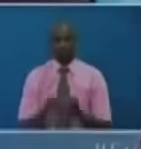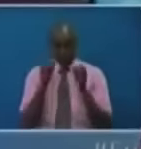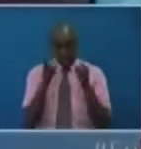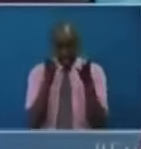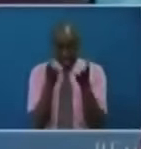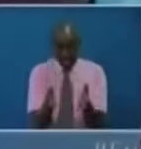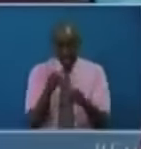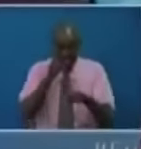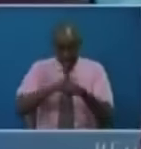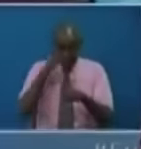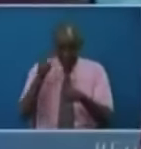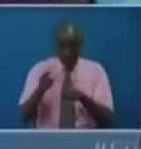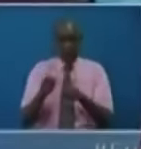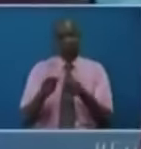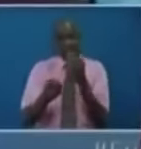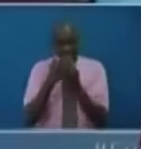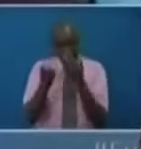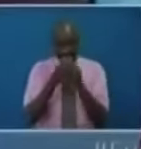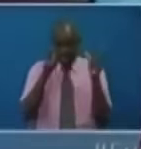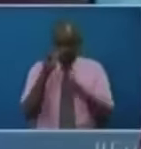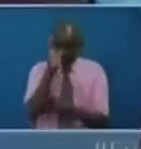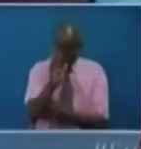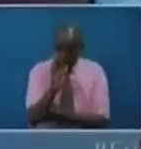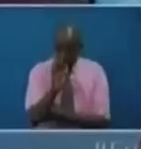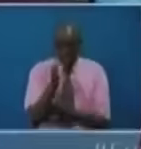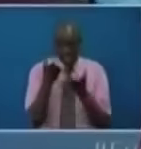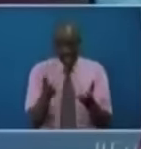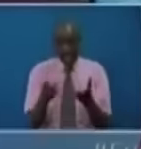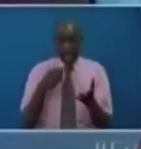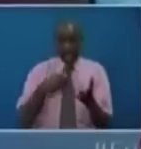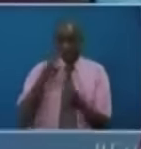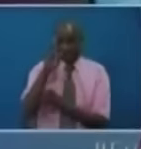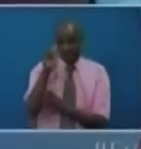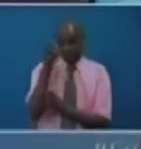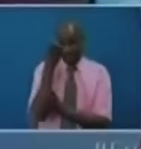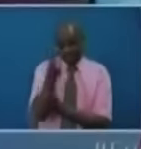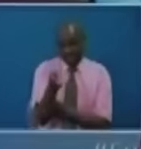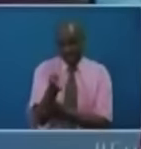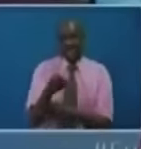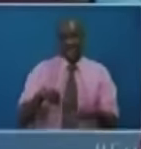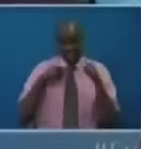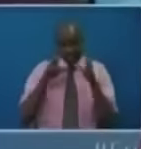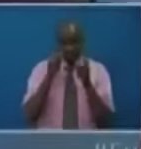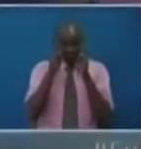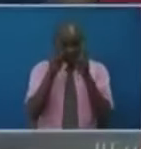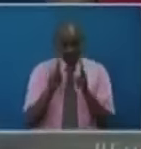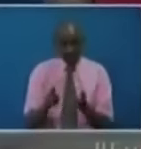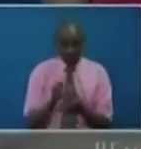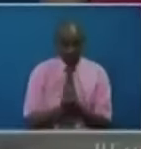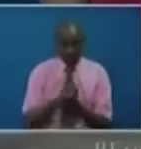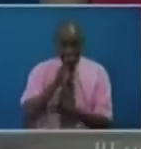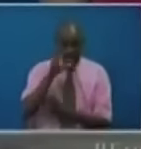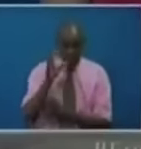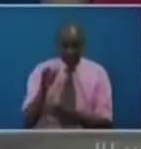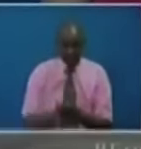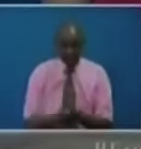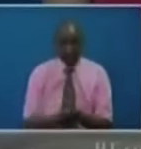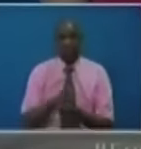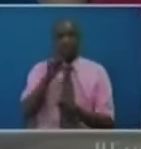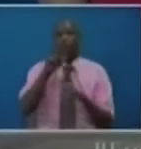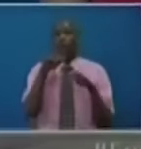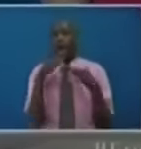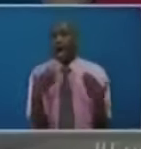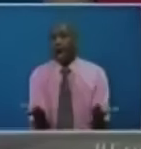So it's now time for Mind Your Language, and let me bring in Willis the Word Master joining us live from Kisumu County. Willis, how are